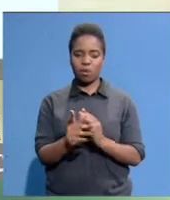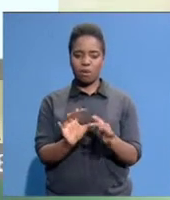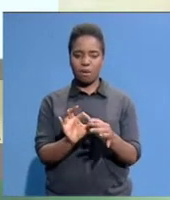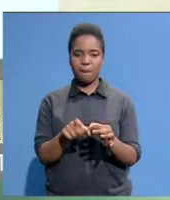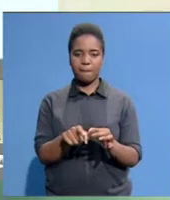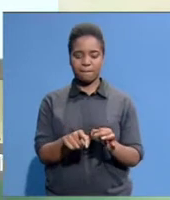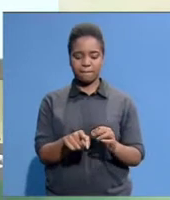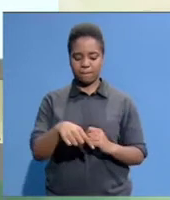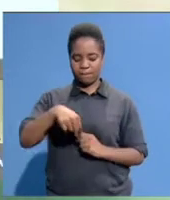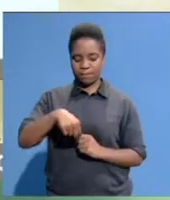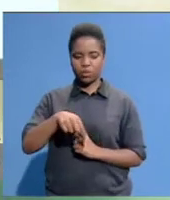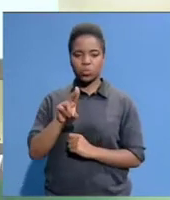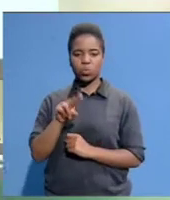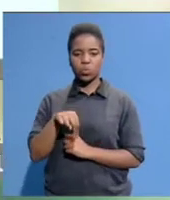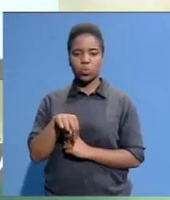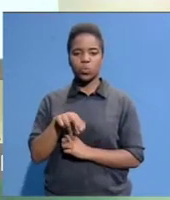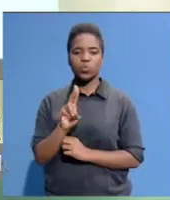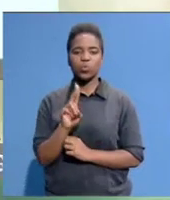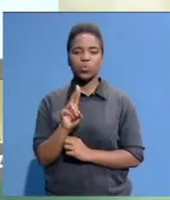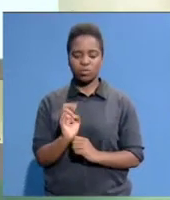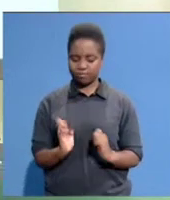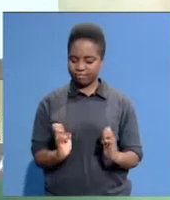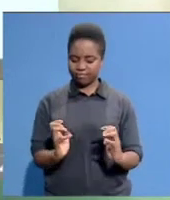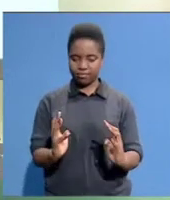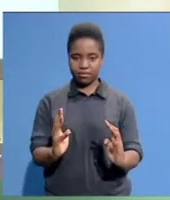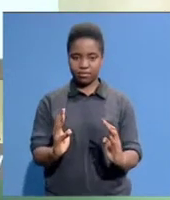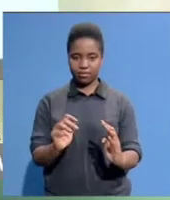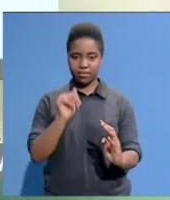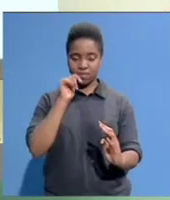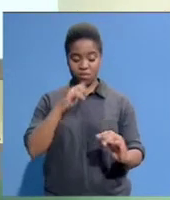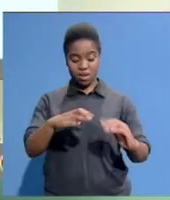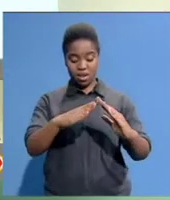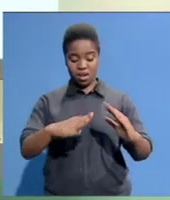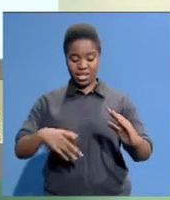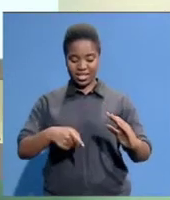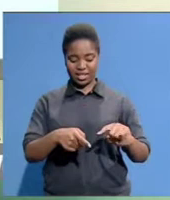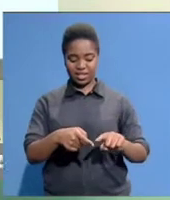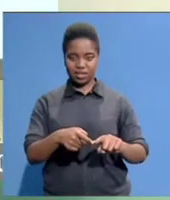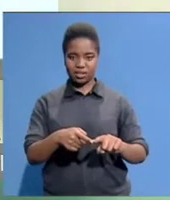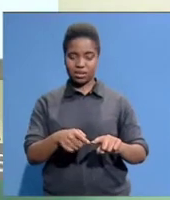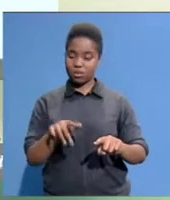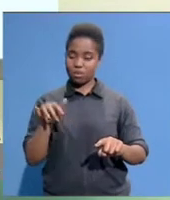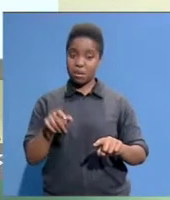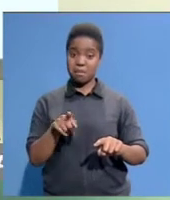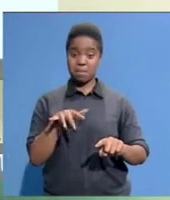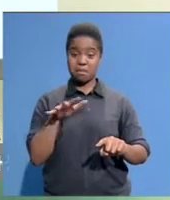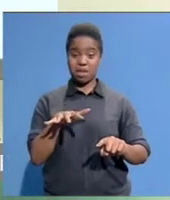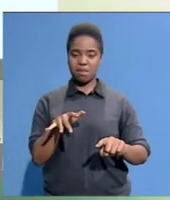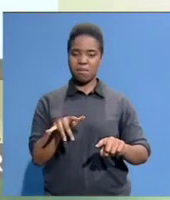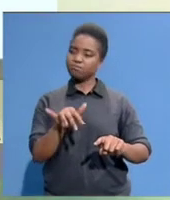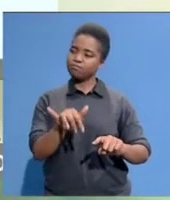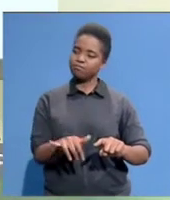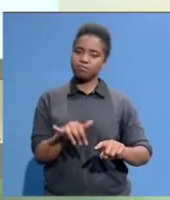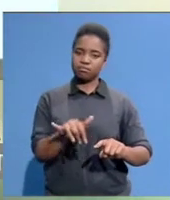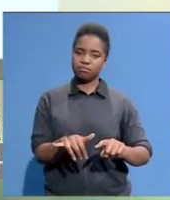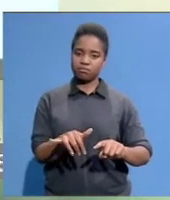in Qunu. In Qunu, we waited for Dalibunga to arrive. And while